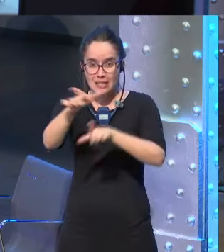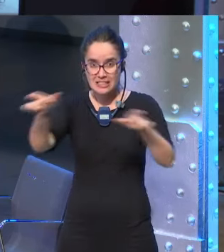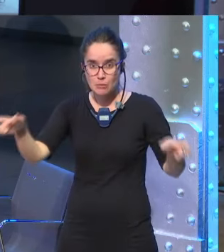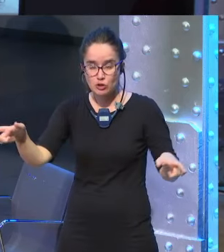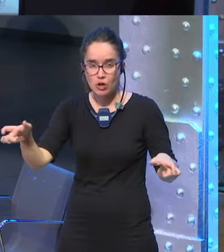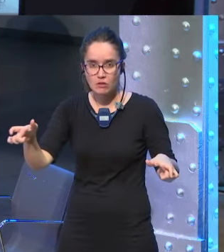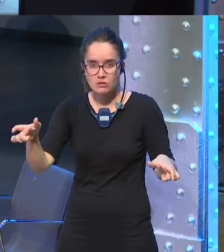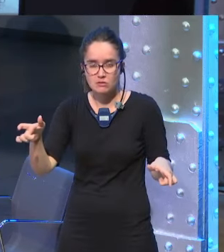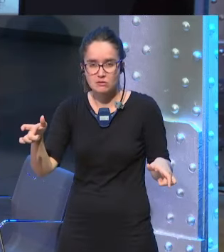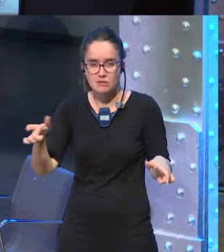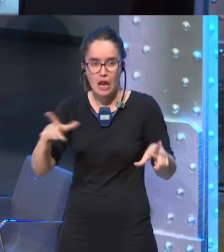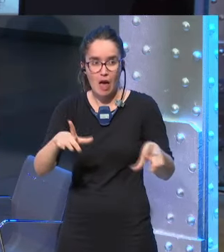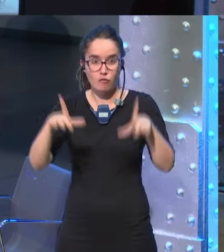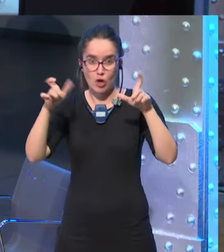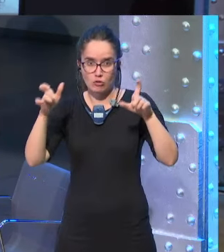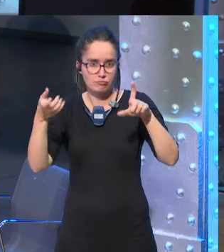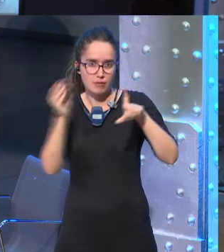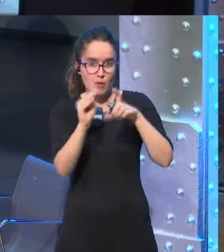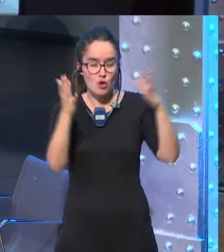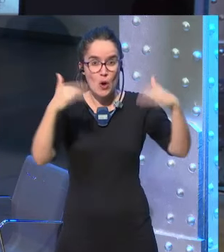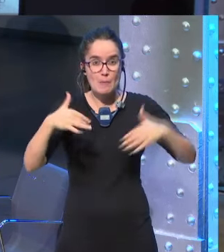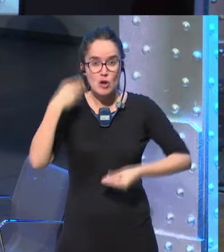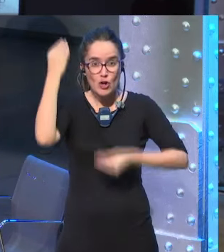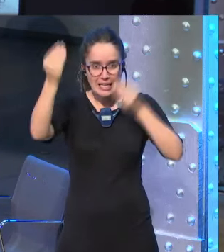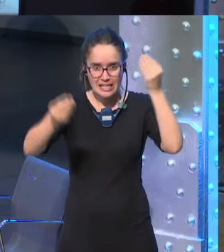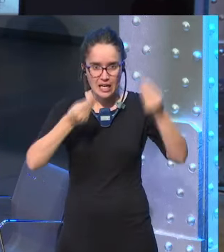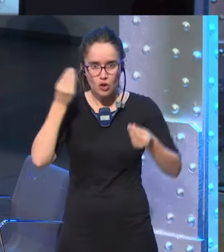picture. But I think you also see that it's even a